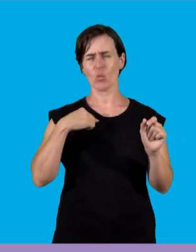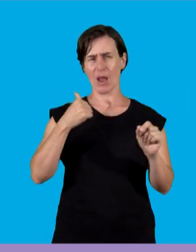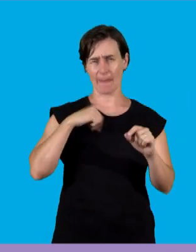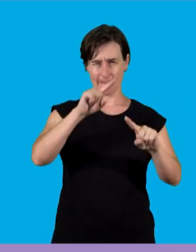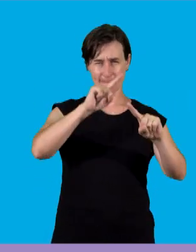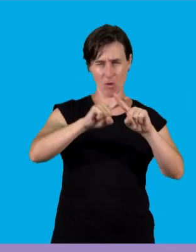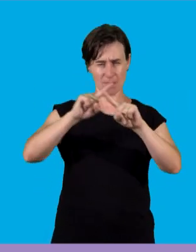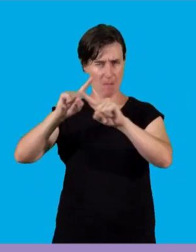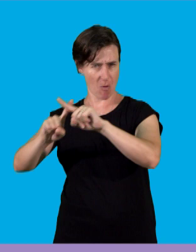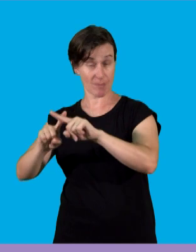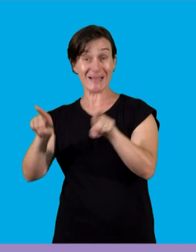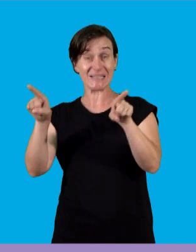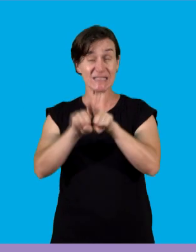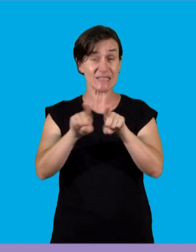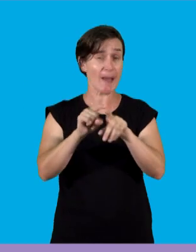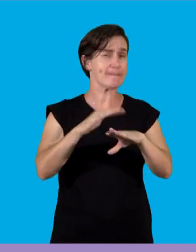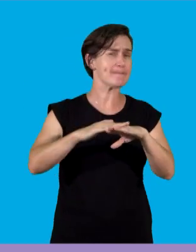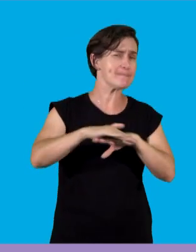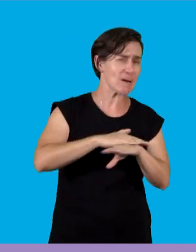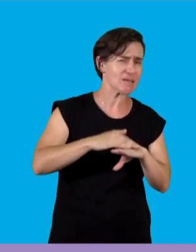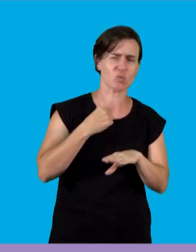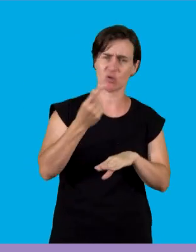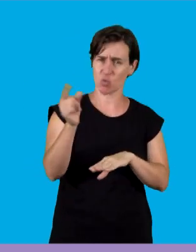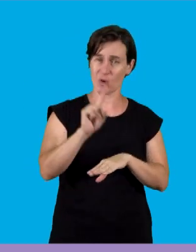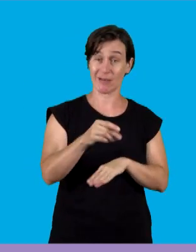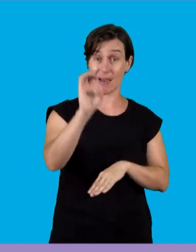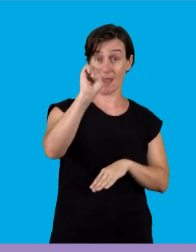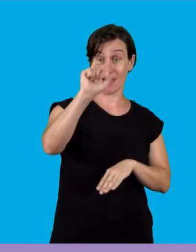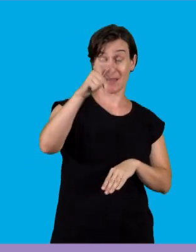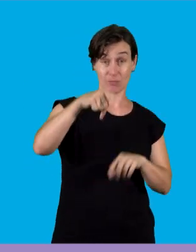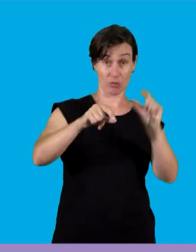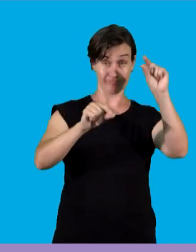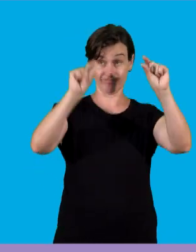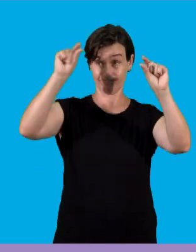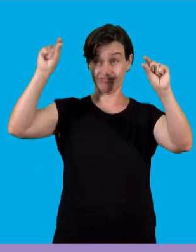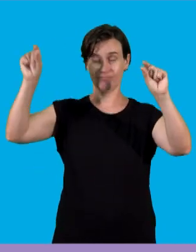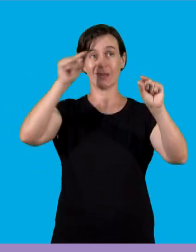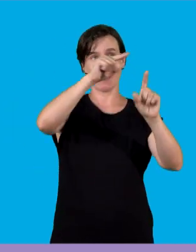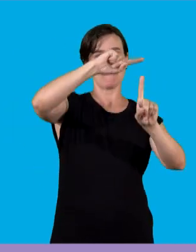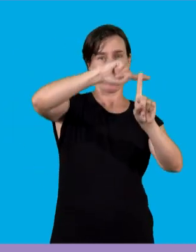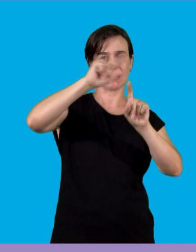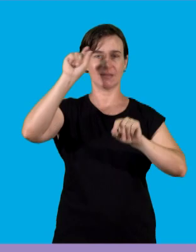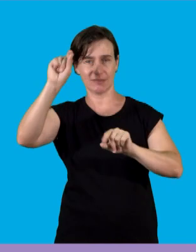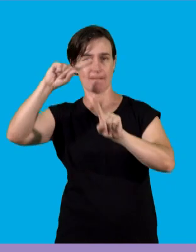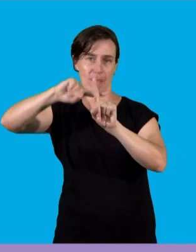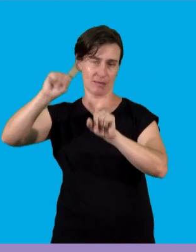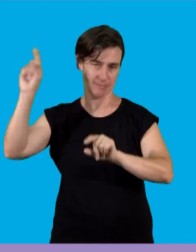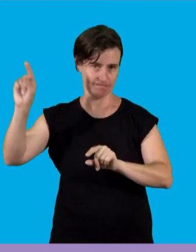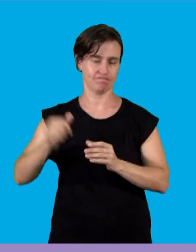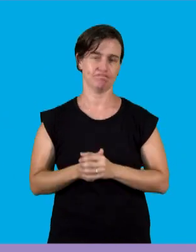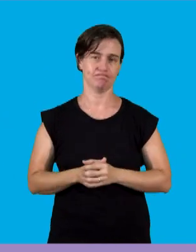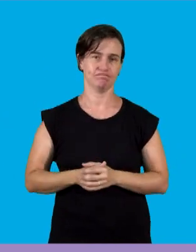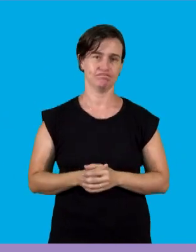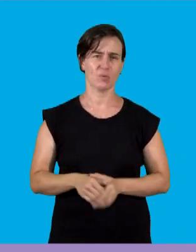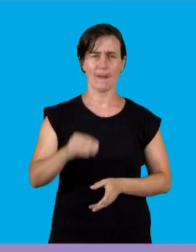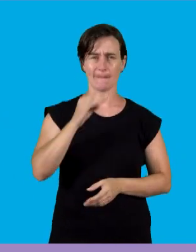we are multiplying powers that have the same base? We add the exponents. Now, of course, that first power there, which